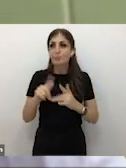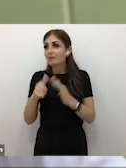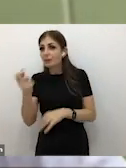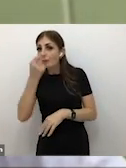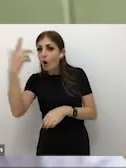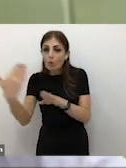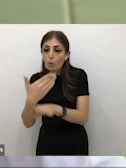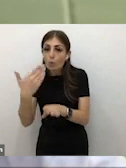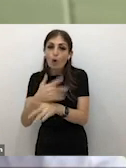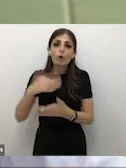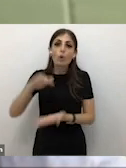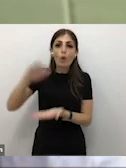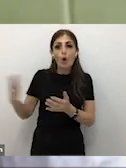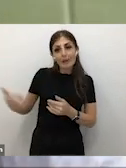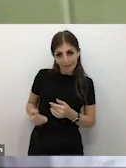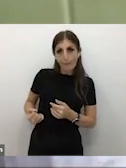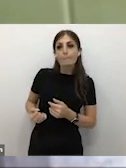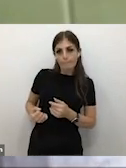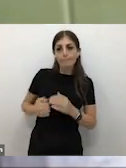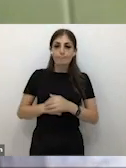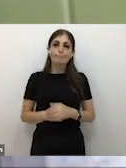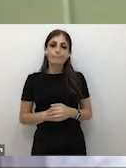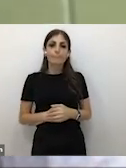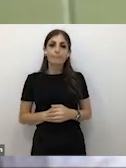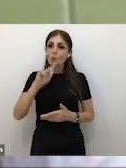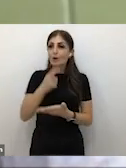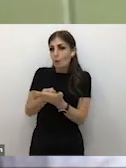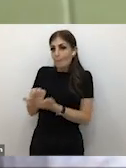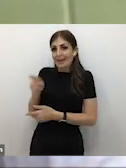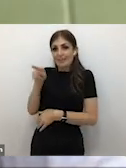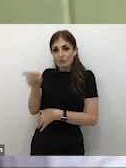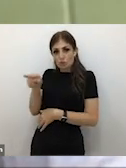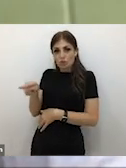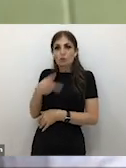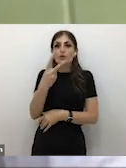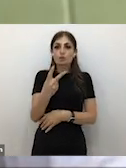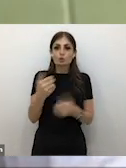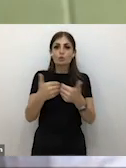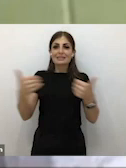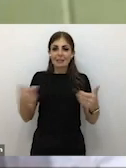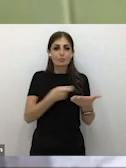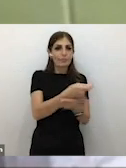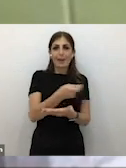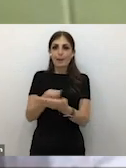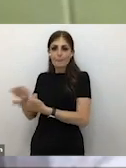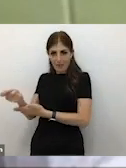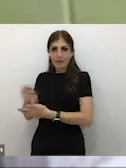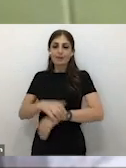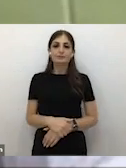work or if you're on a low income. We will pay this to you in 2 installments, and if that